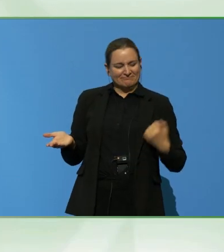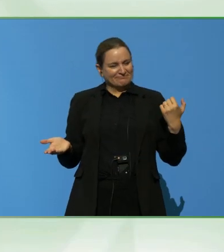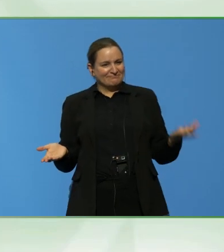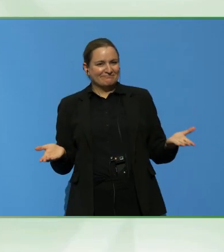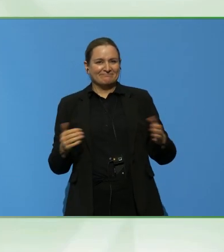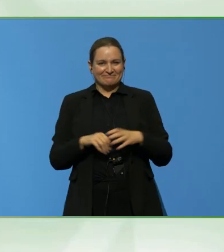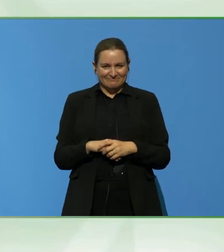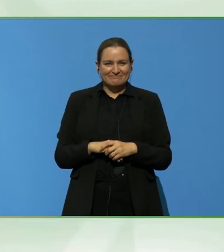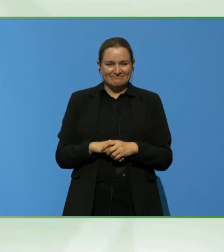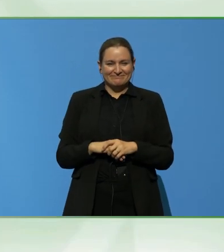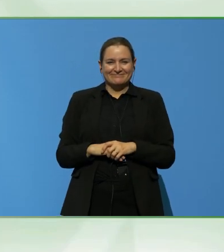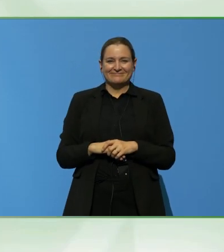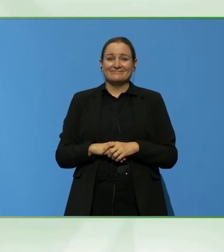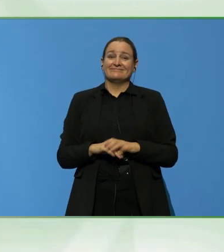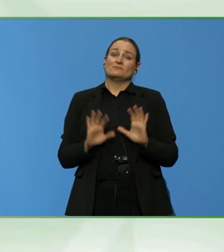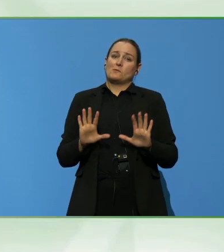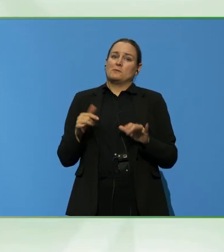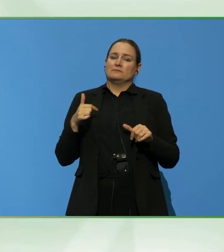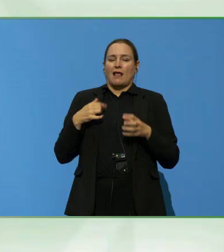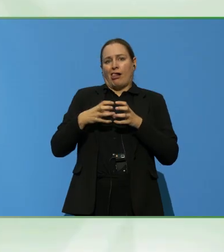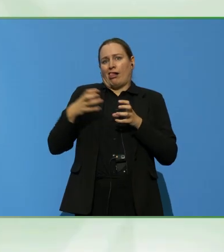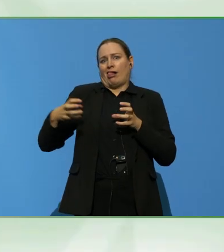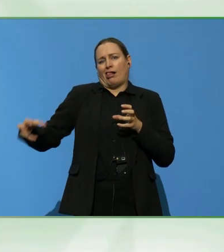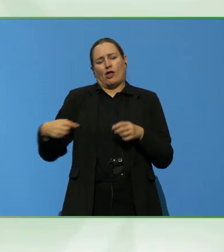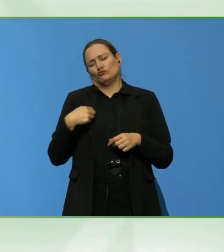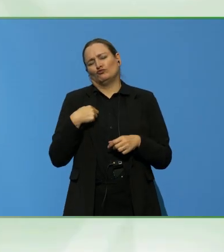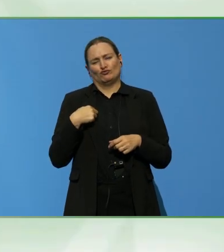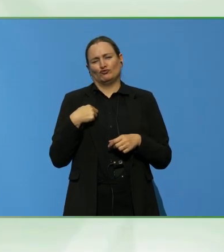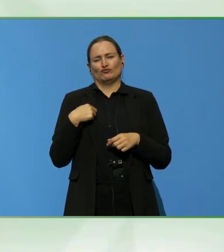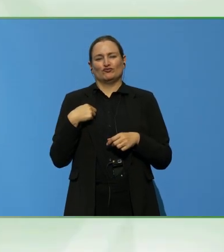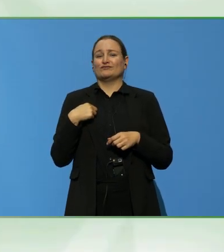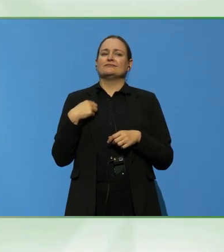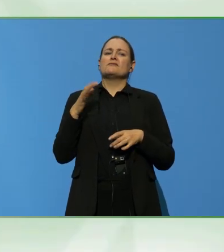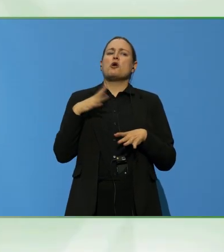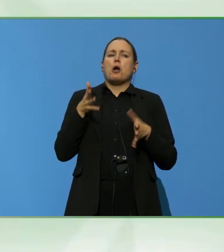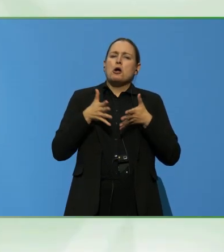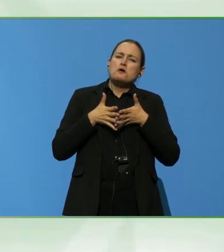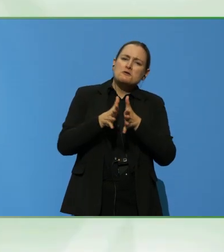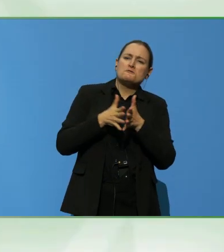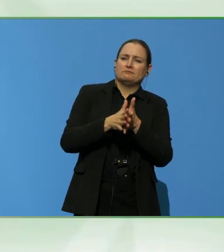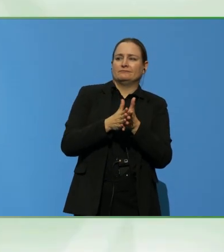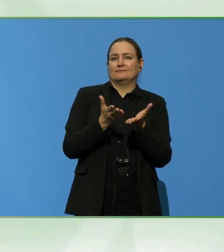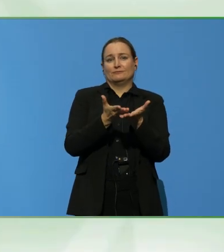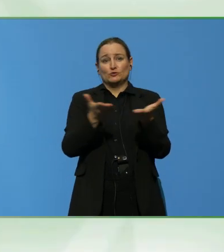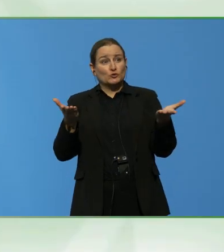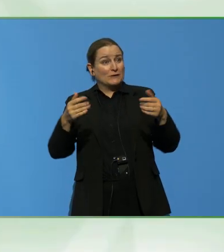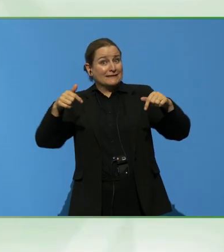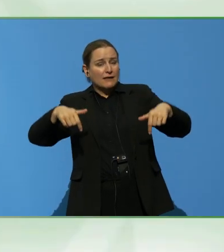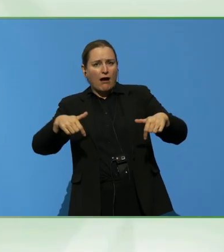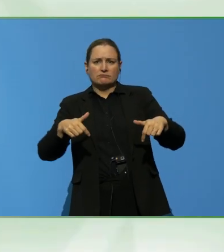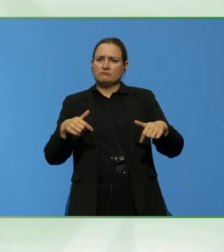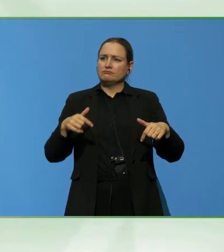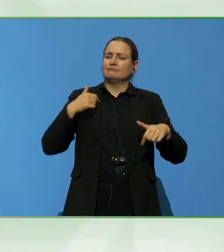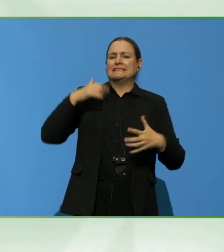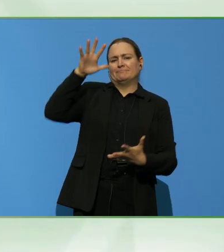So therefore, I won't dwell for too long, but rather outline to you why we convened this session. I think everyone in the